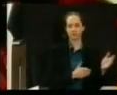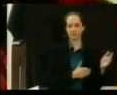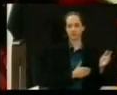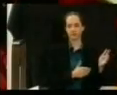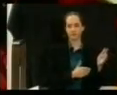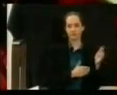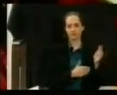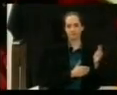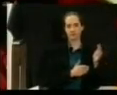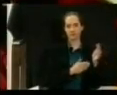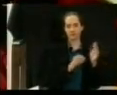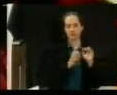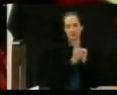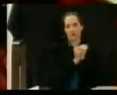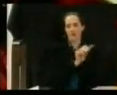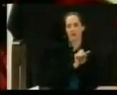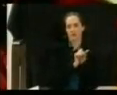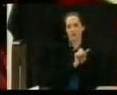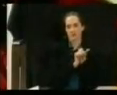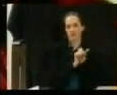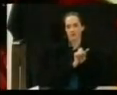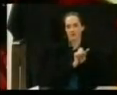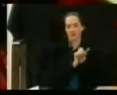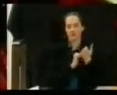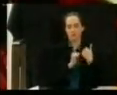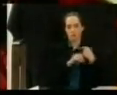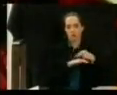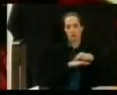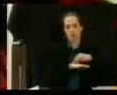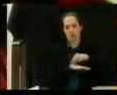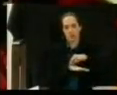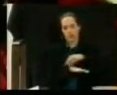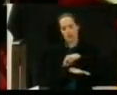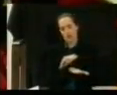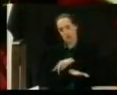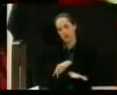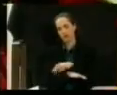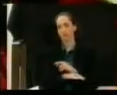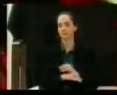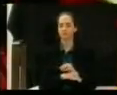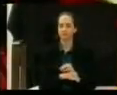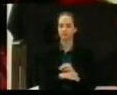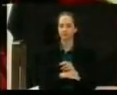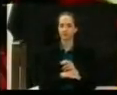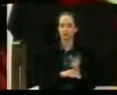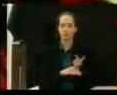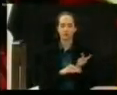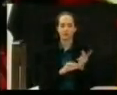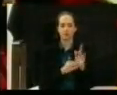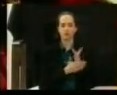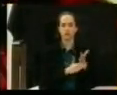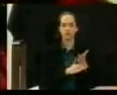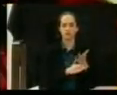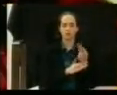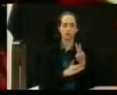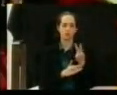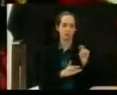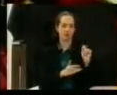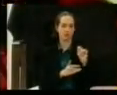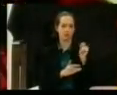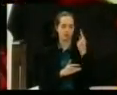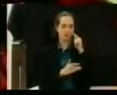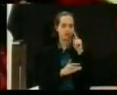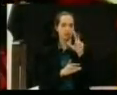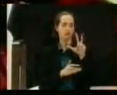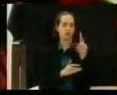is crowded, and you have to like walk sideways. I've been there, and they have to share 2 bathrooms for